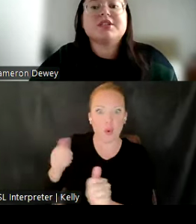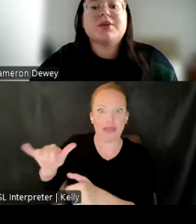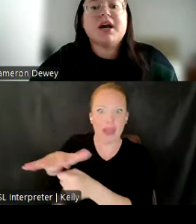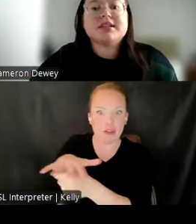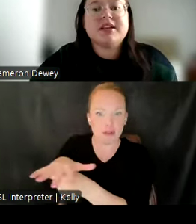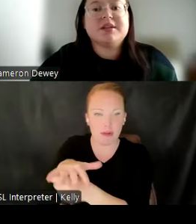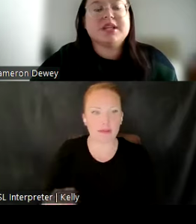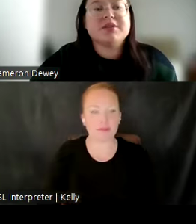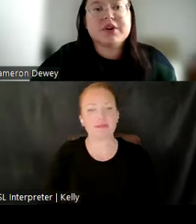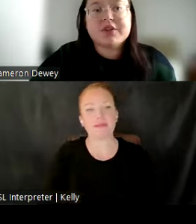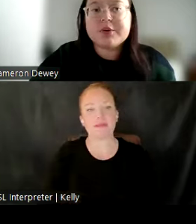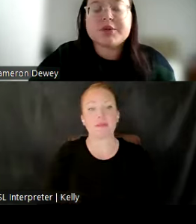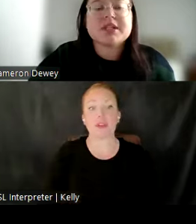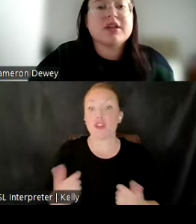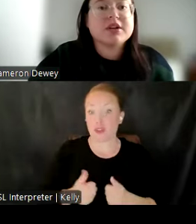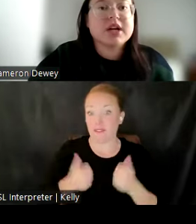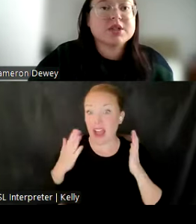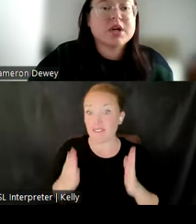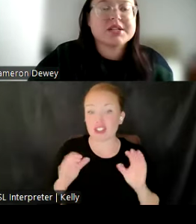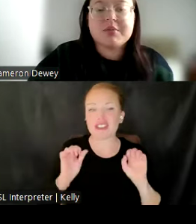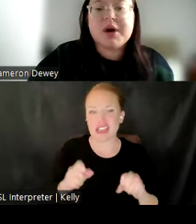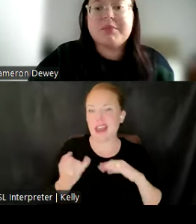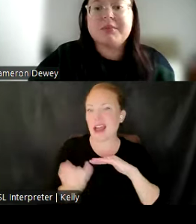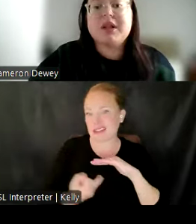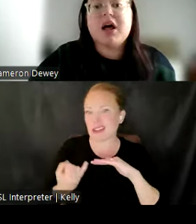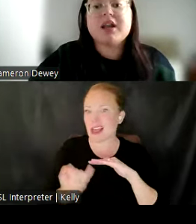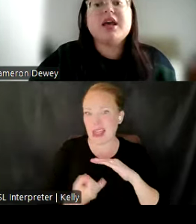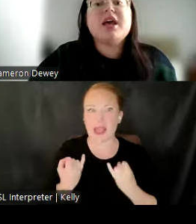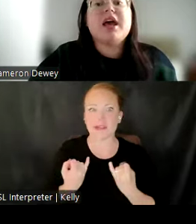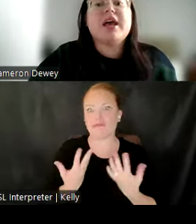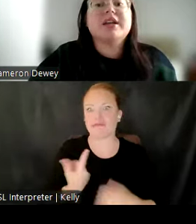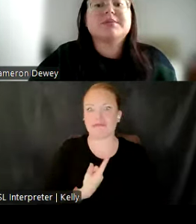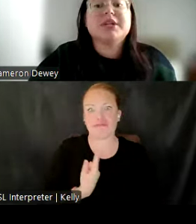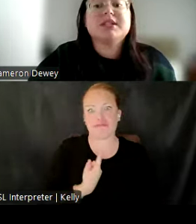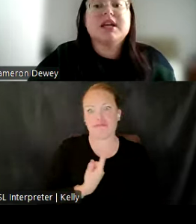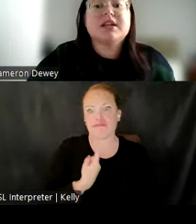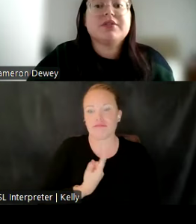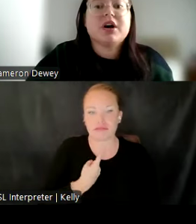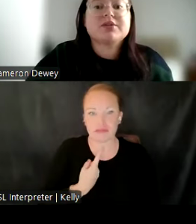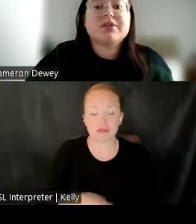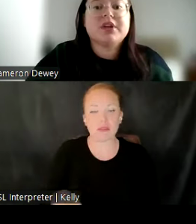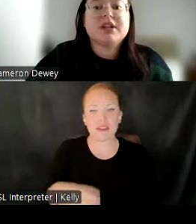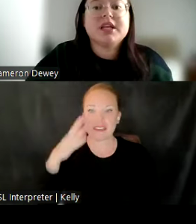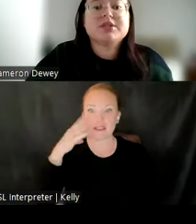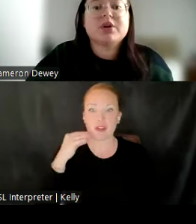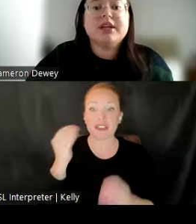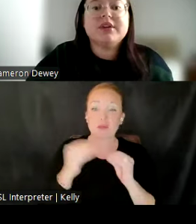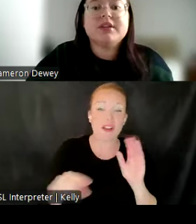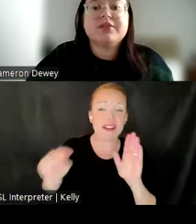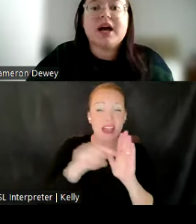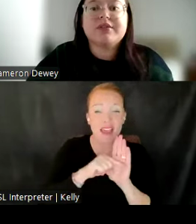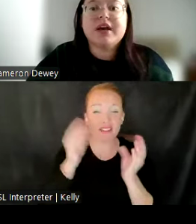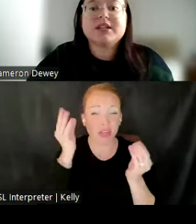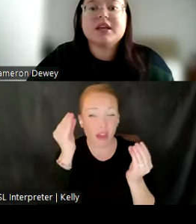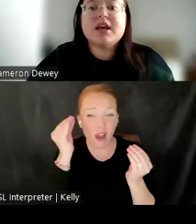Survivors can also isolate themselves further, which was another answer I saw pop up a lot, and experience negative thoughts or feelings, or even